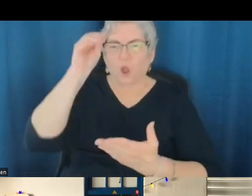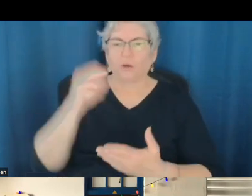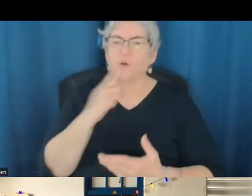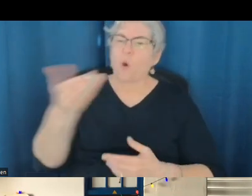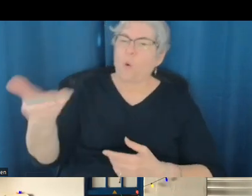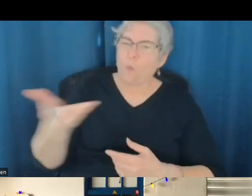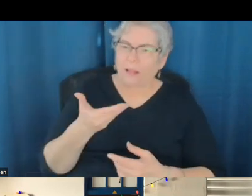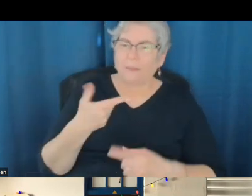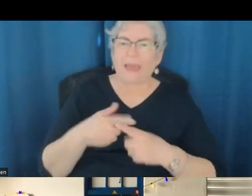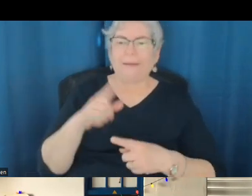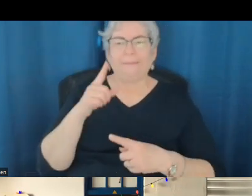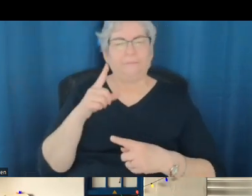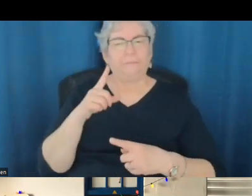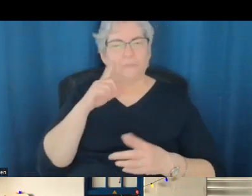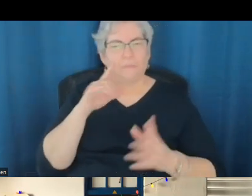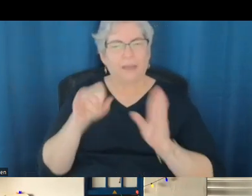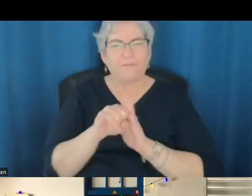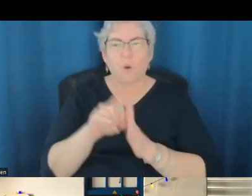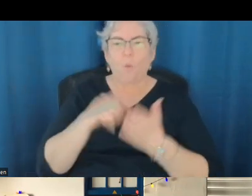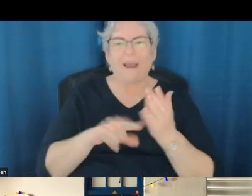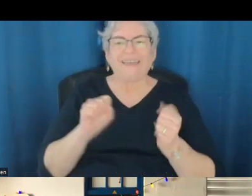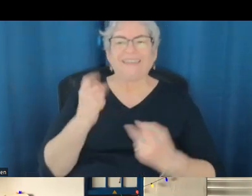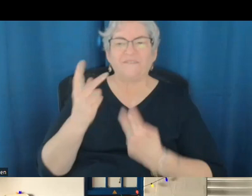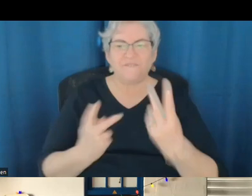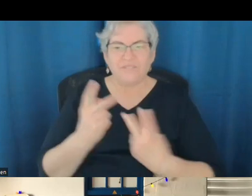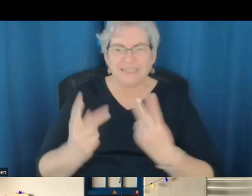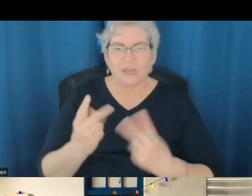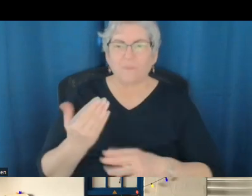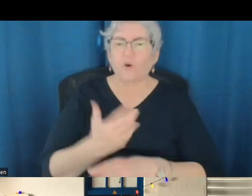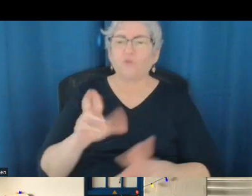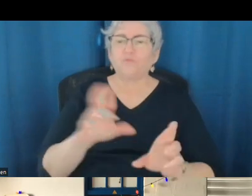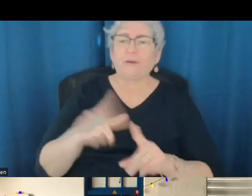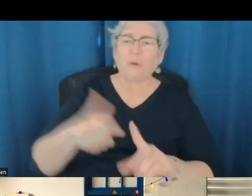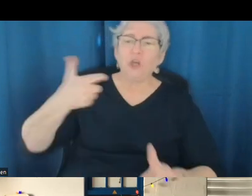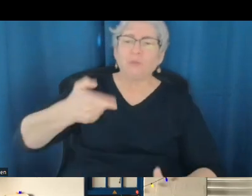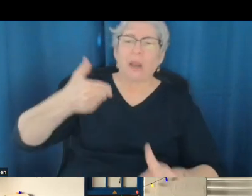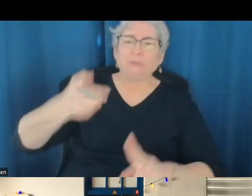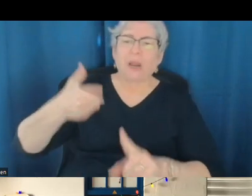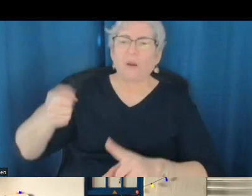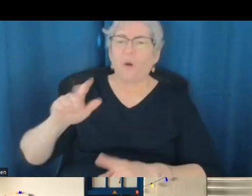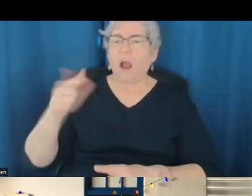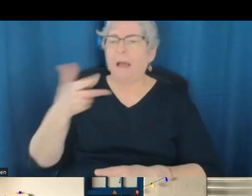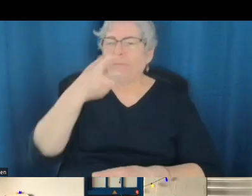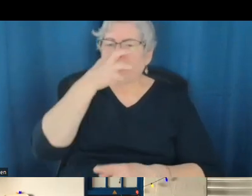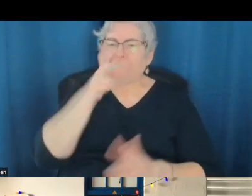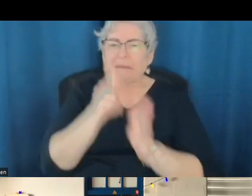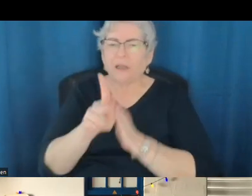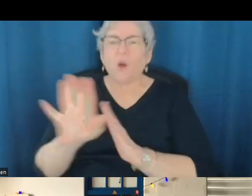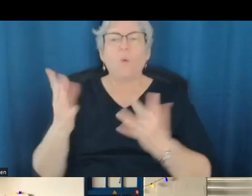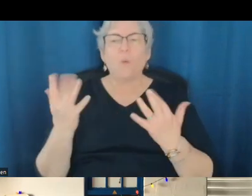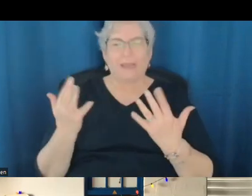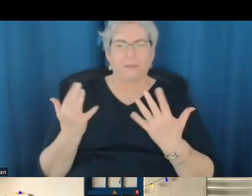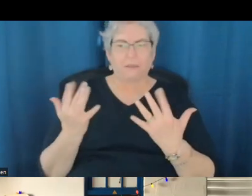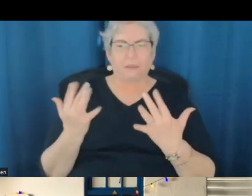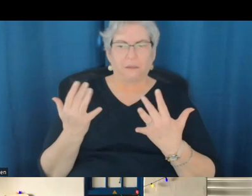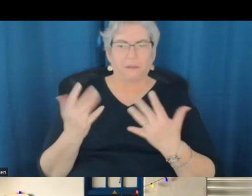identify the diversity of visitors. Before you reach for a spray or seek out an all-natural pest control, wait.